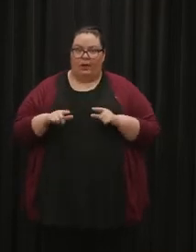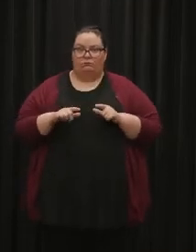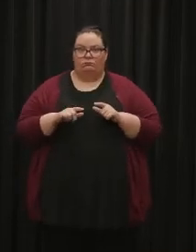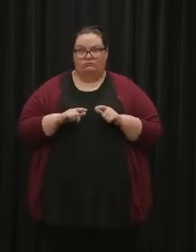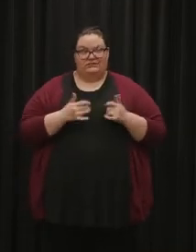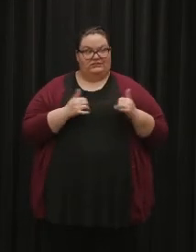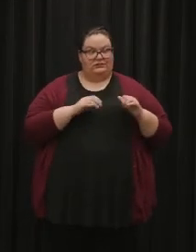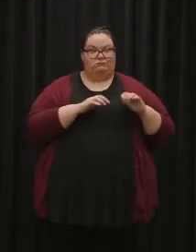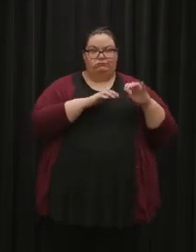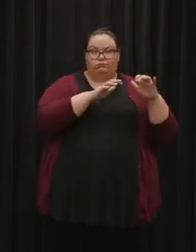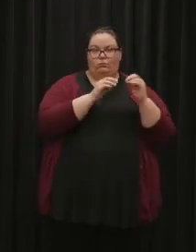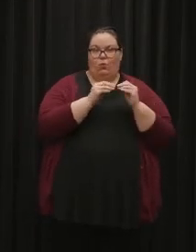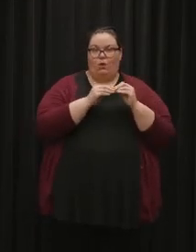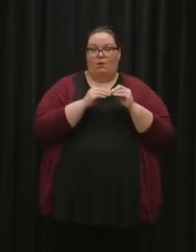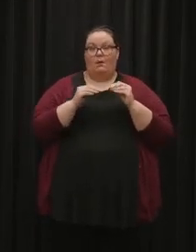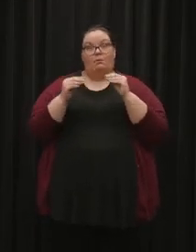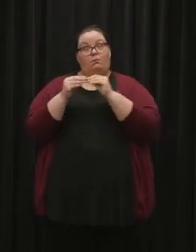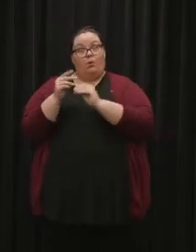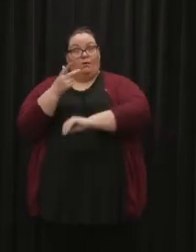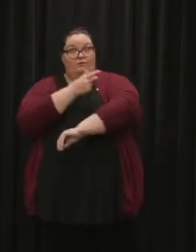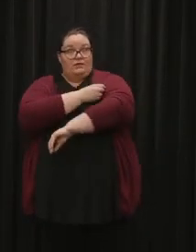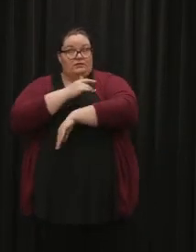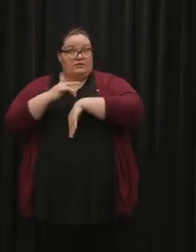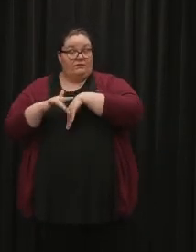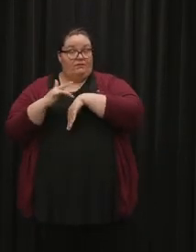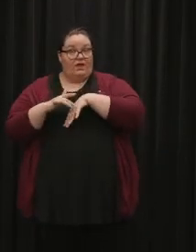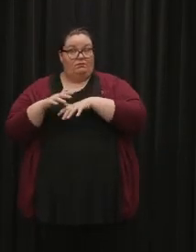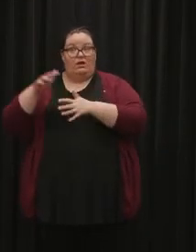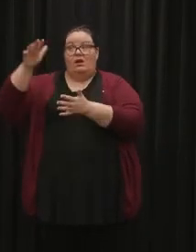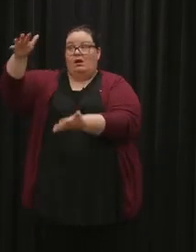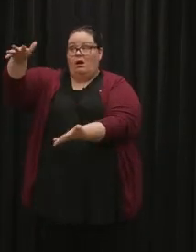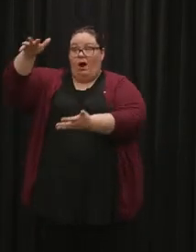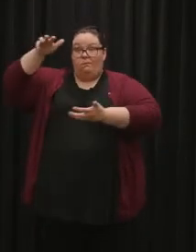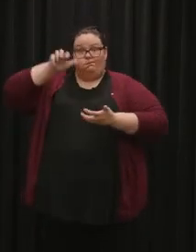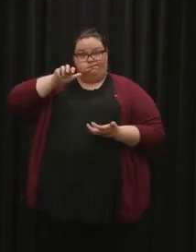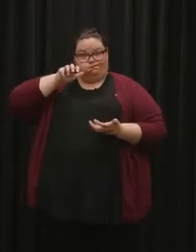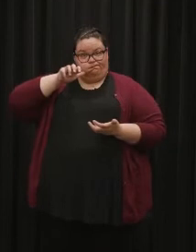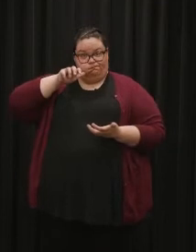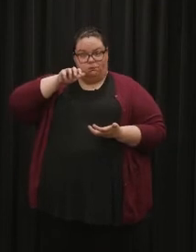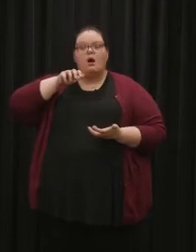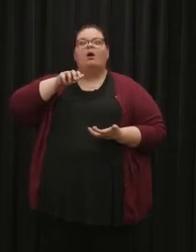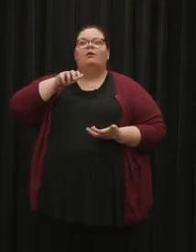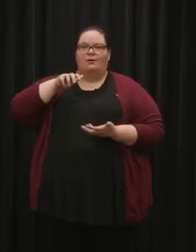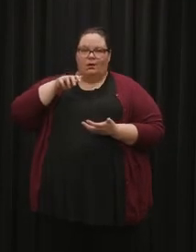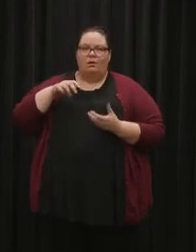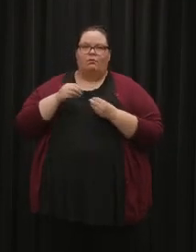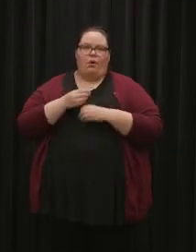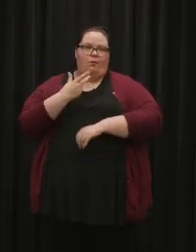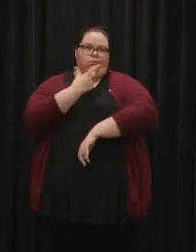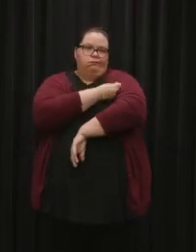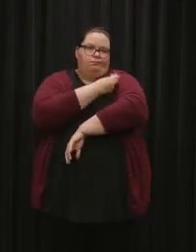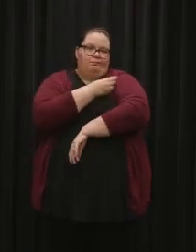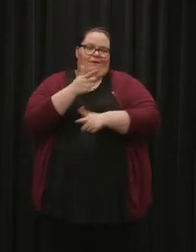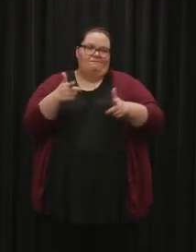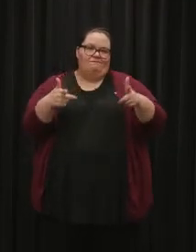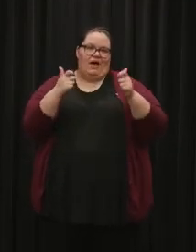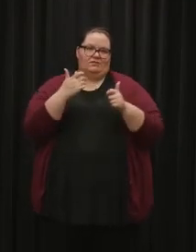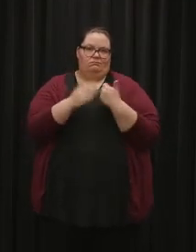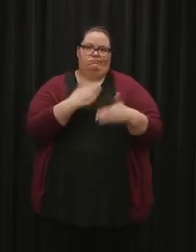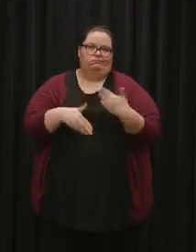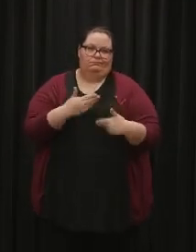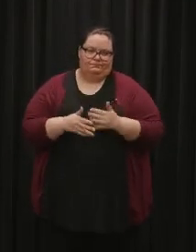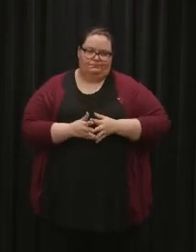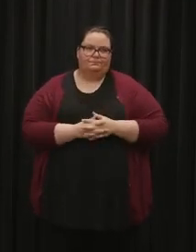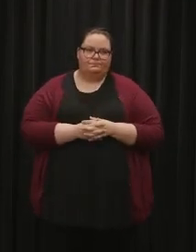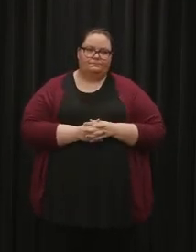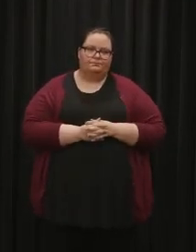the rollout, as the other vaccines become available in larger quantities, the rollout will go much quicker and much faster,